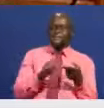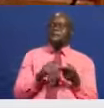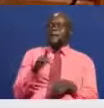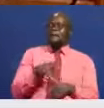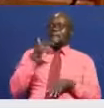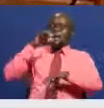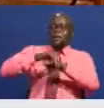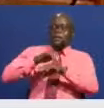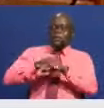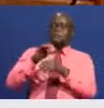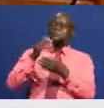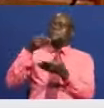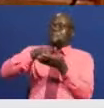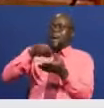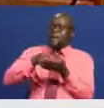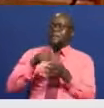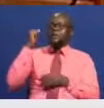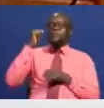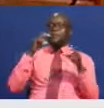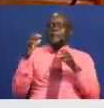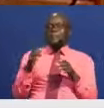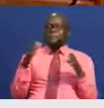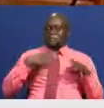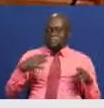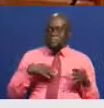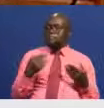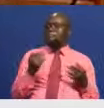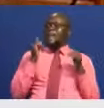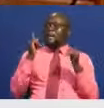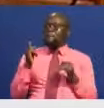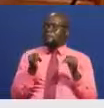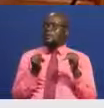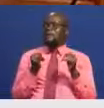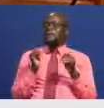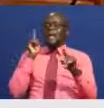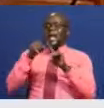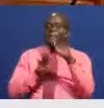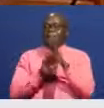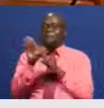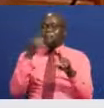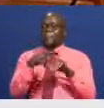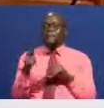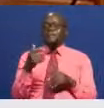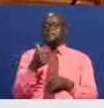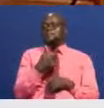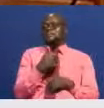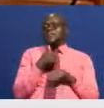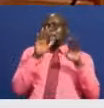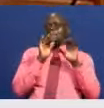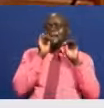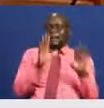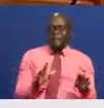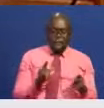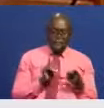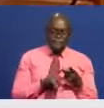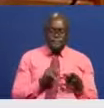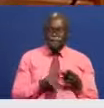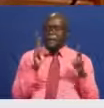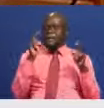good allocations to politically correct individuals in form of development that are absolutely unnecessary,